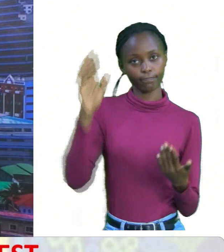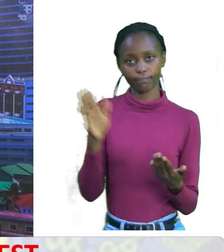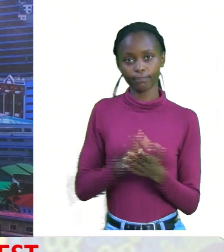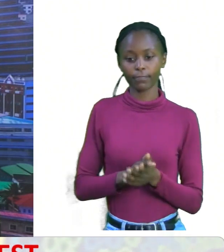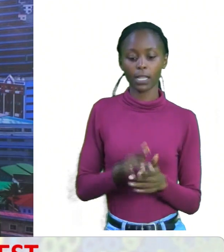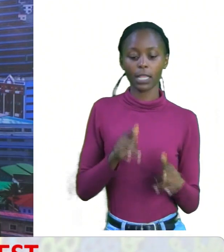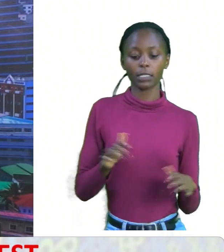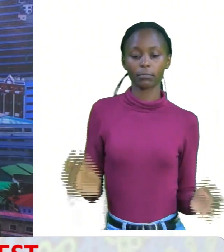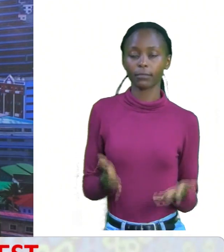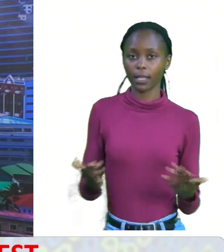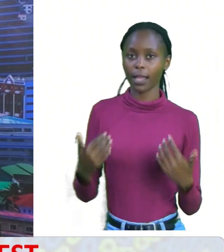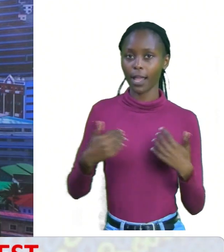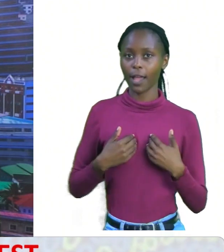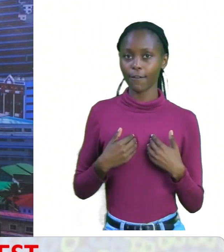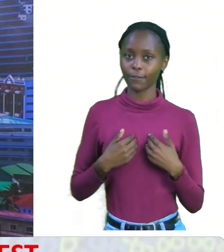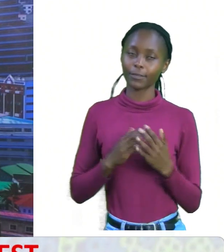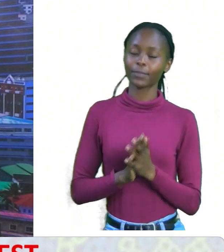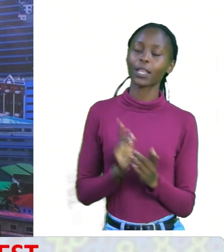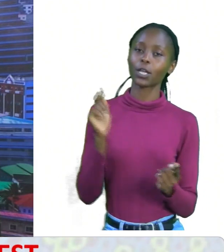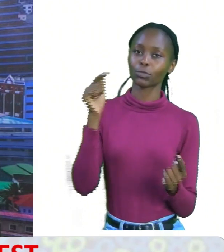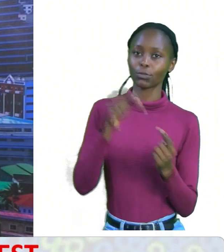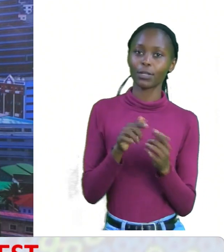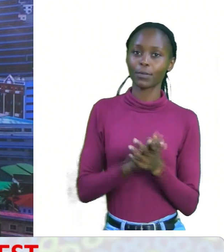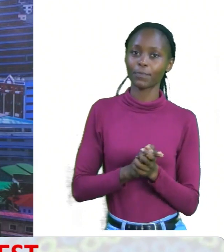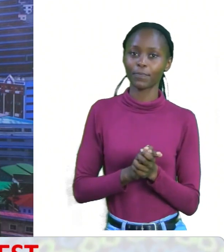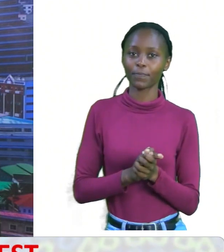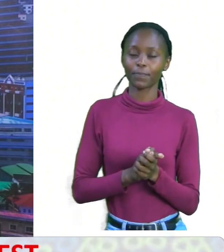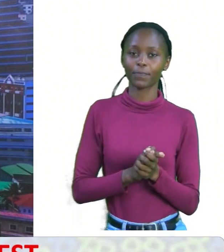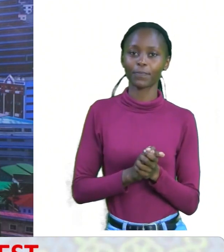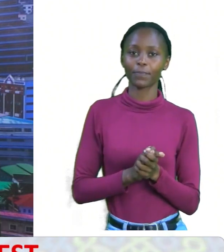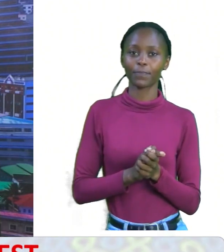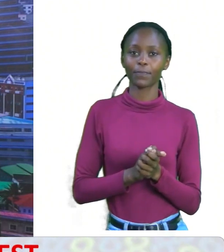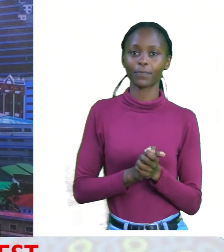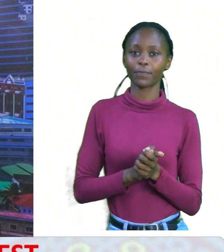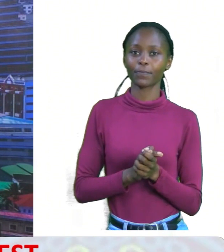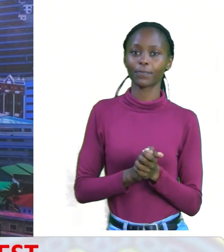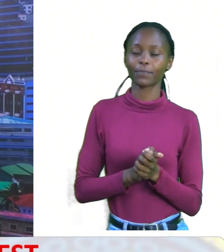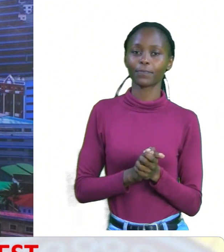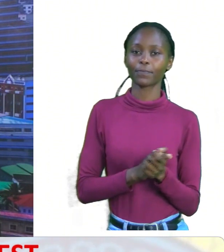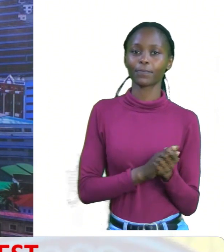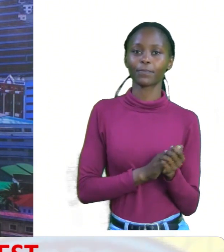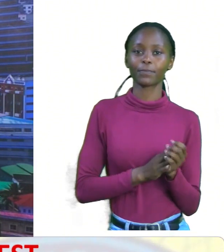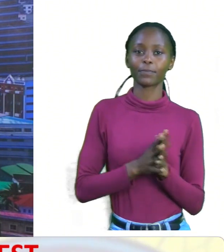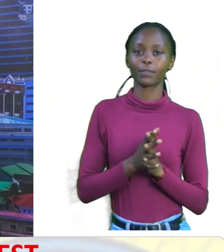motivation that we have for today. Smollett. Information minus? Information minus information.